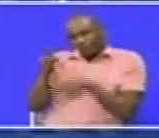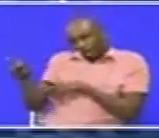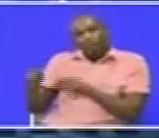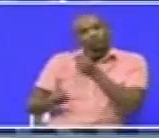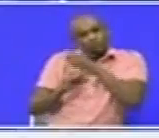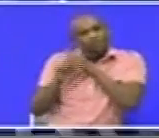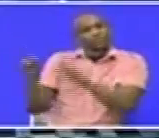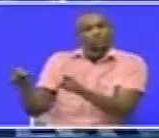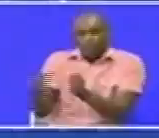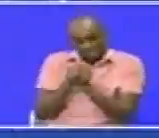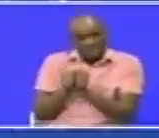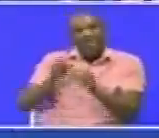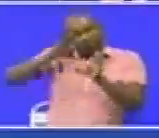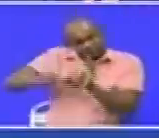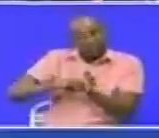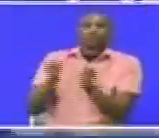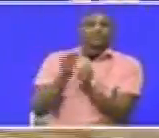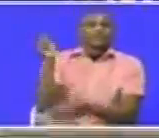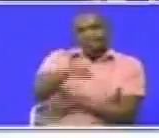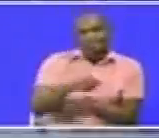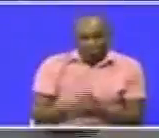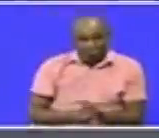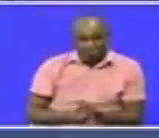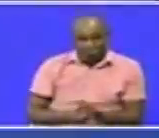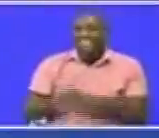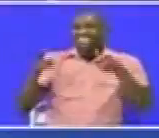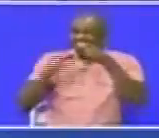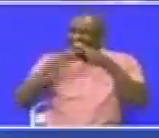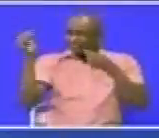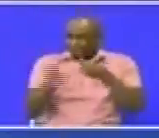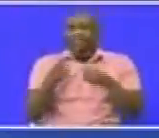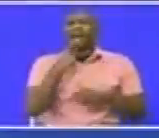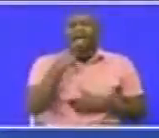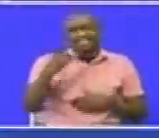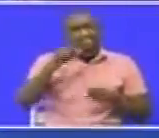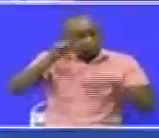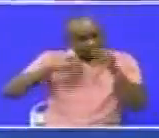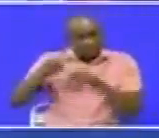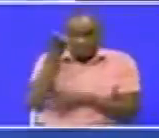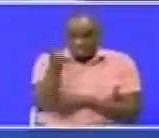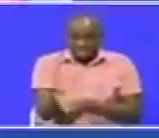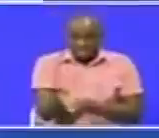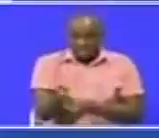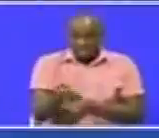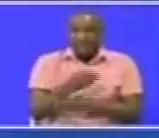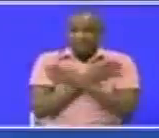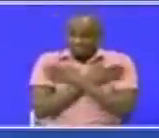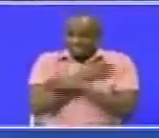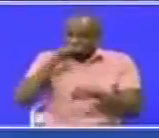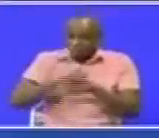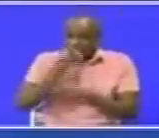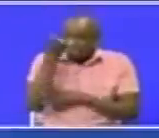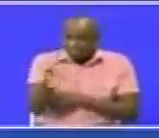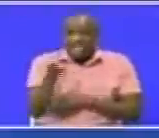supposed to carry the girls to the school. Close to 6 months since 100 bicycles landed at the Friends School Mahanga in the county